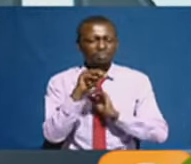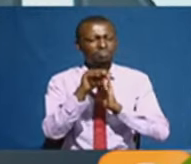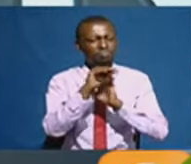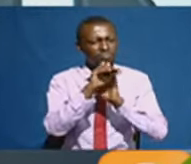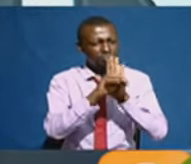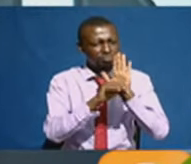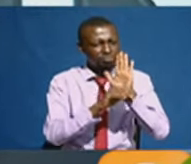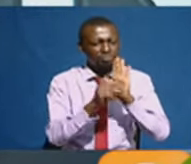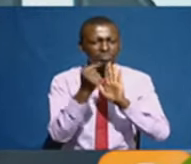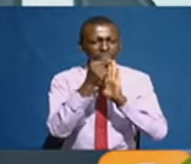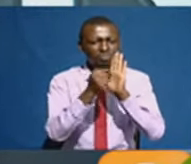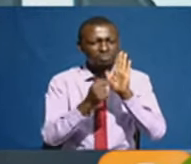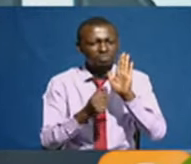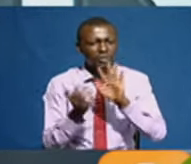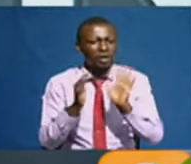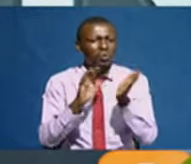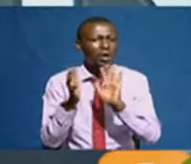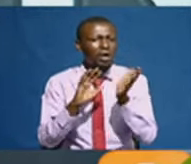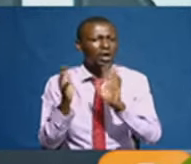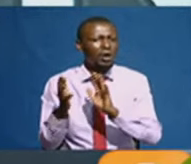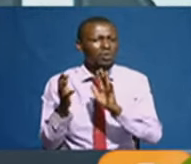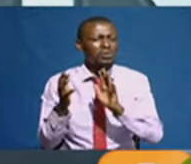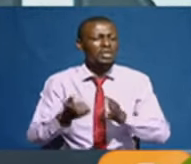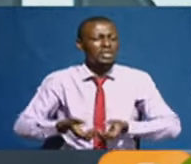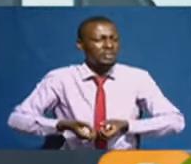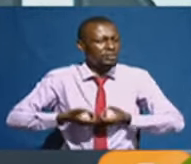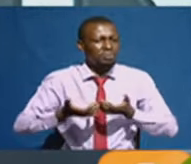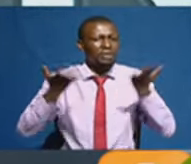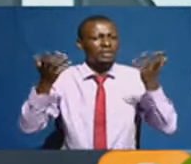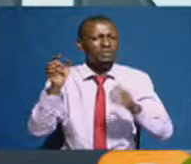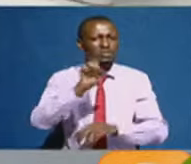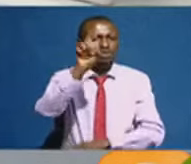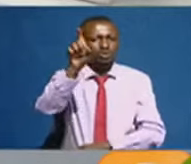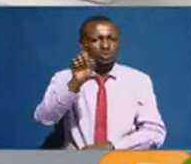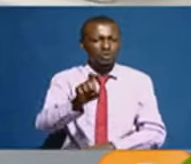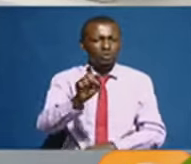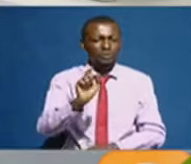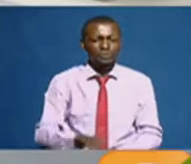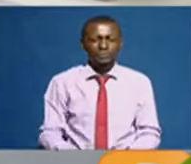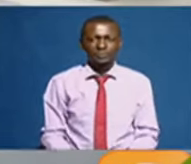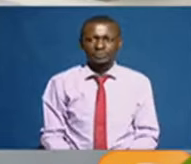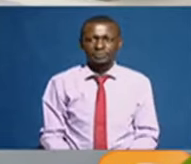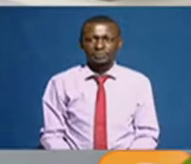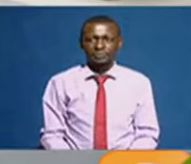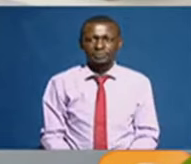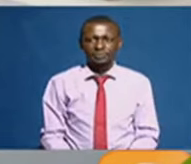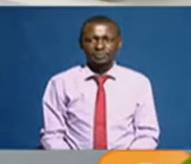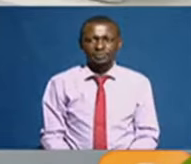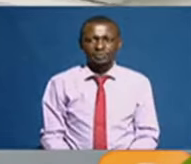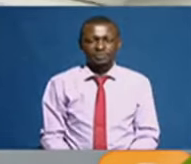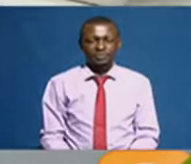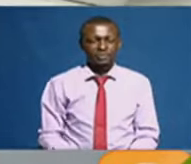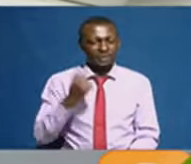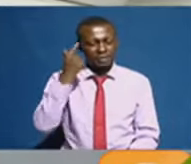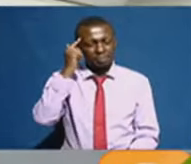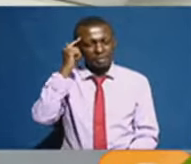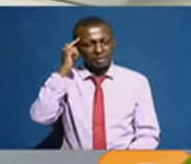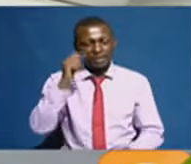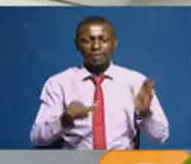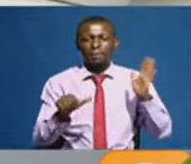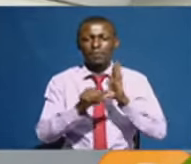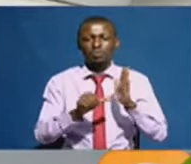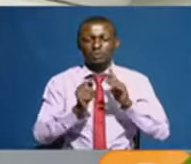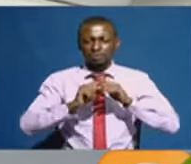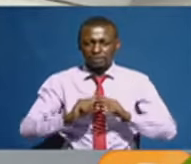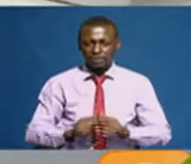the tone is in that meeting room, yeah. I think the challenge and the problem began at